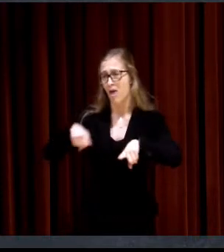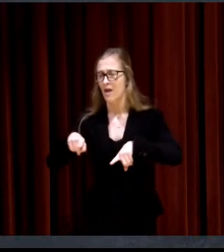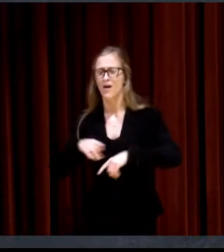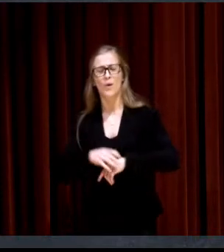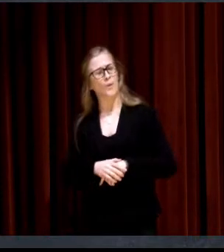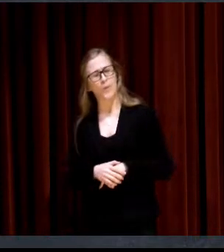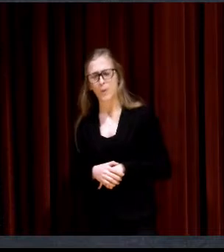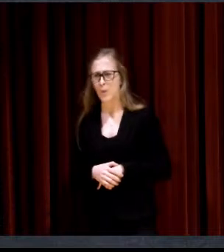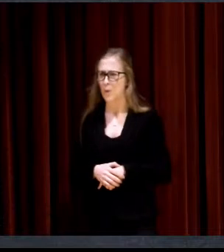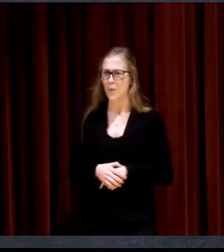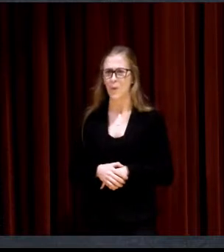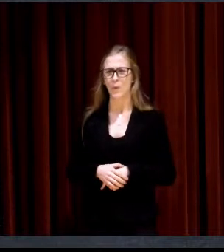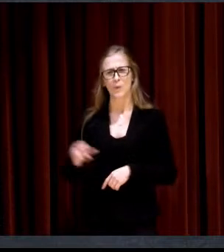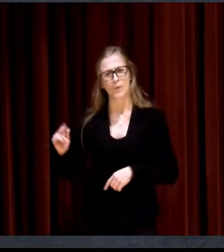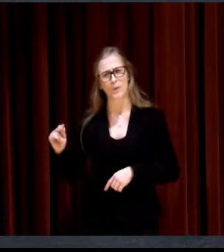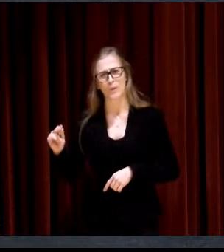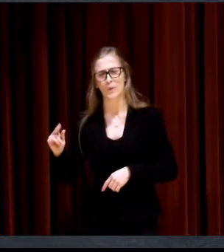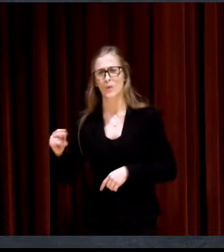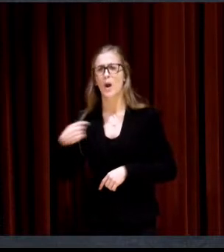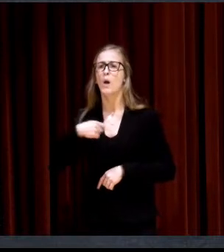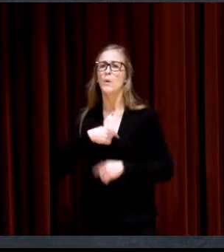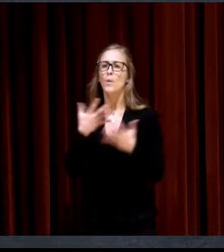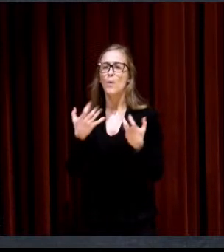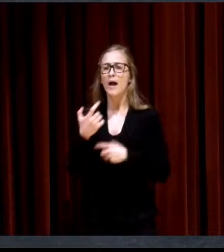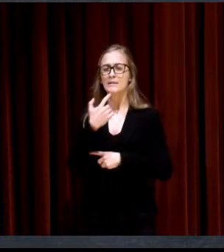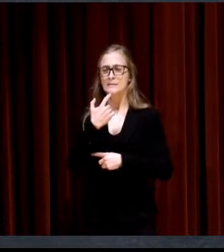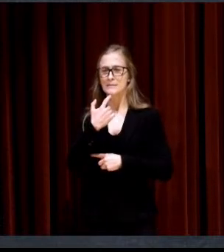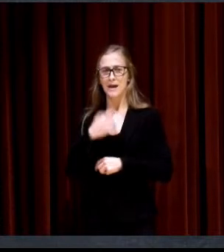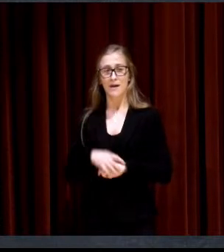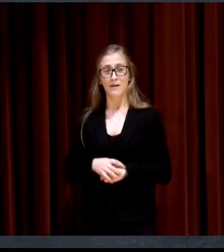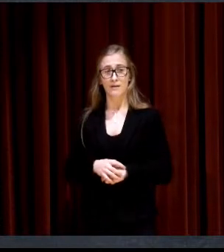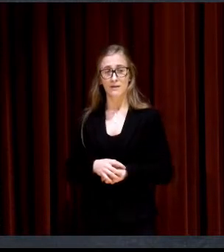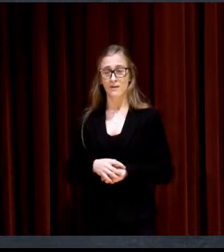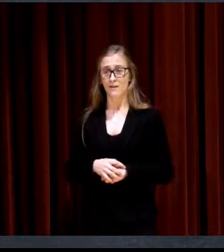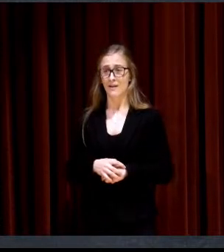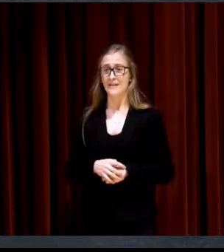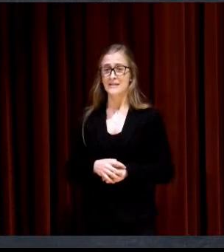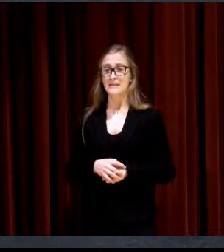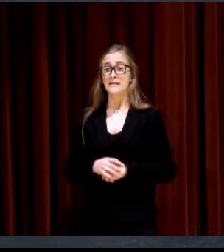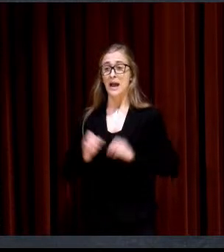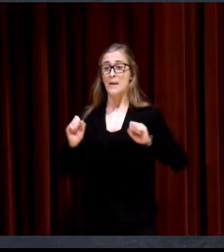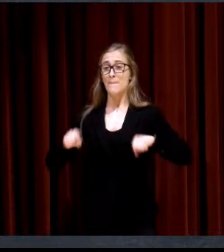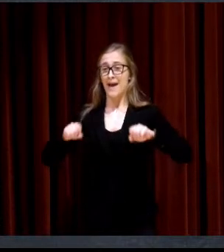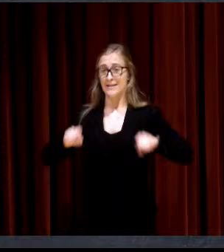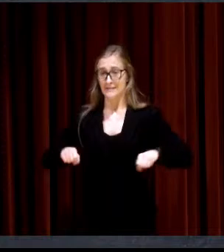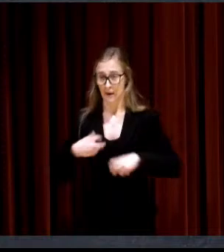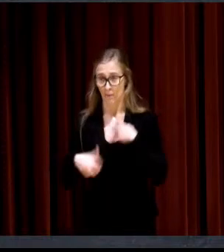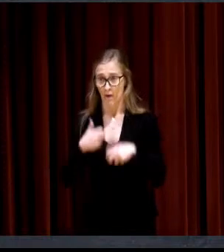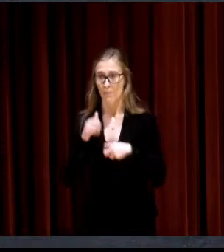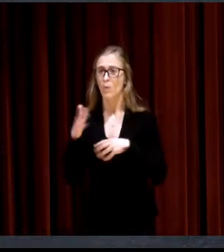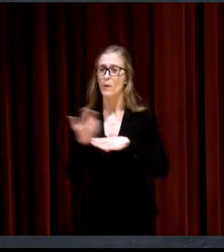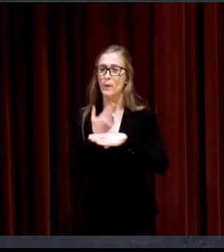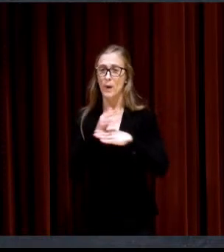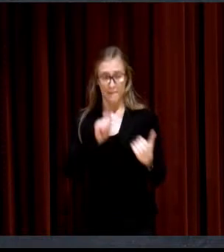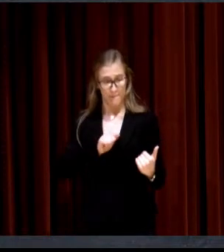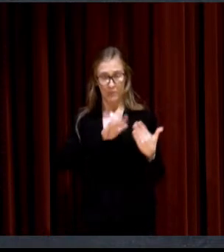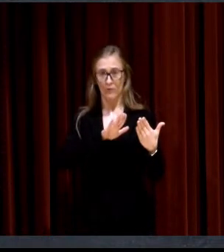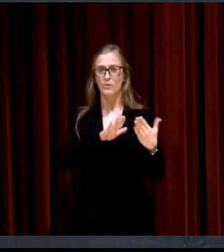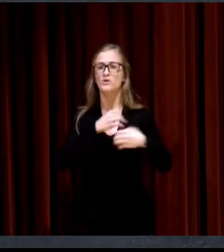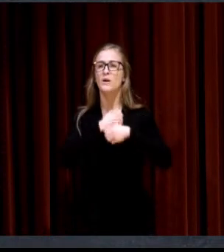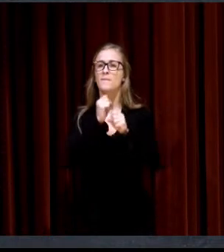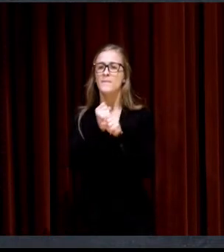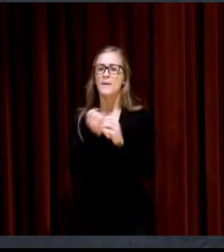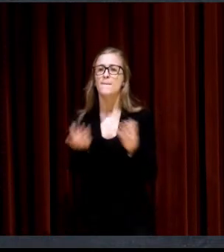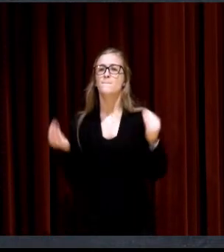saying someone's not doing. What we're saying is that it's a capacity issue, and we're going to use this framework to create some